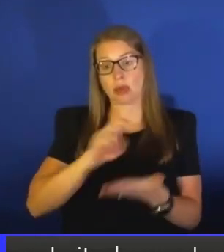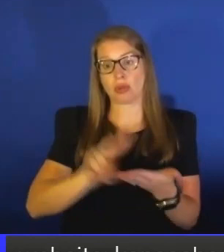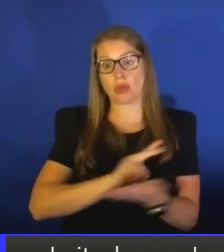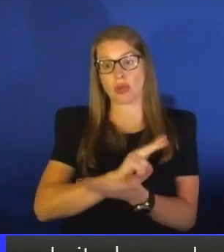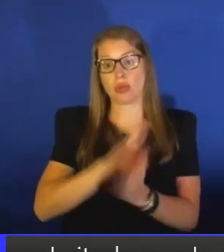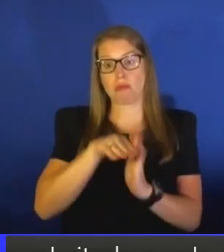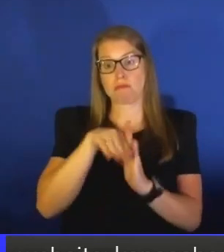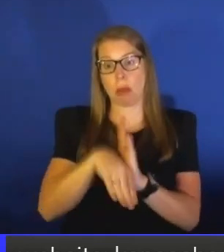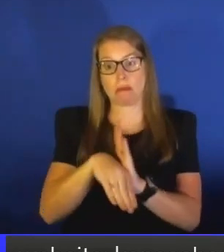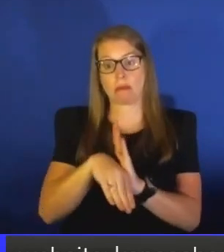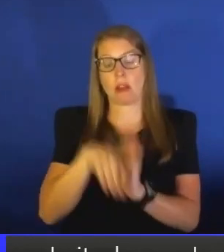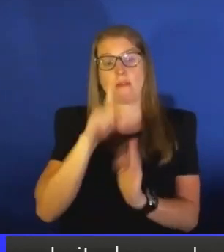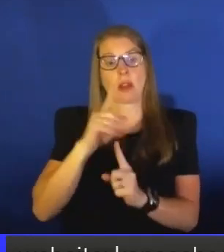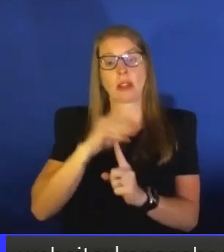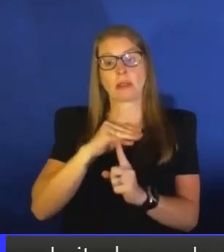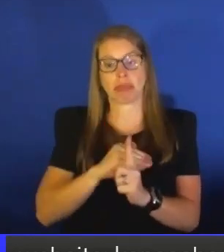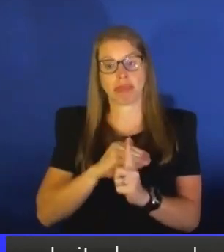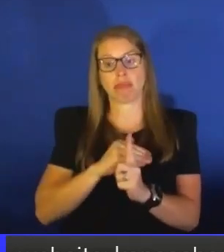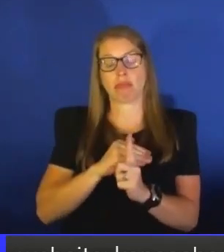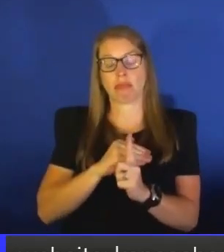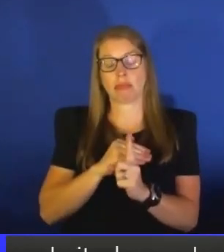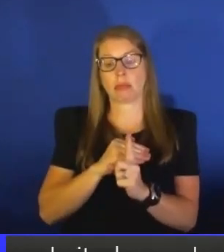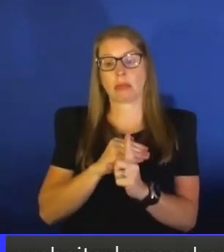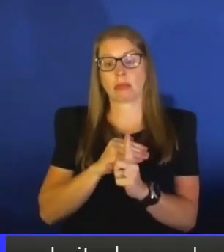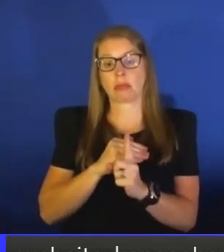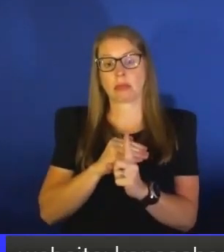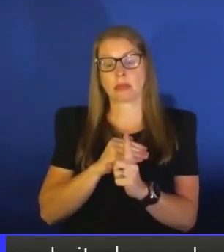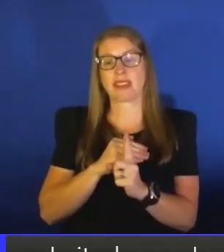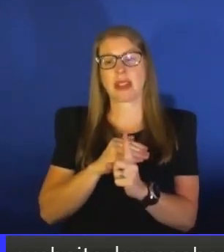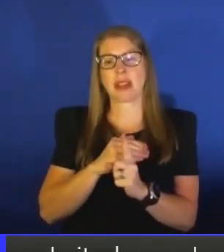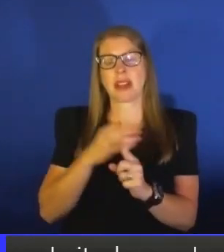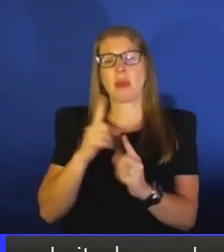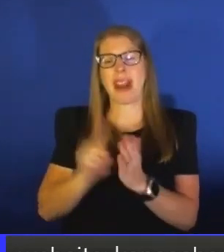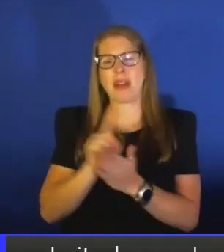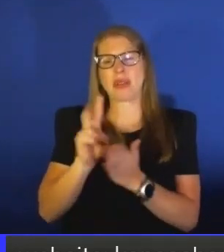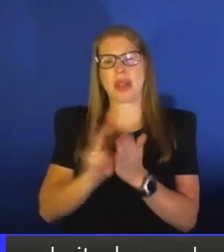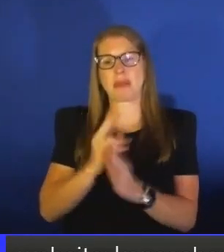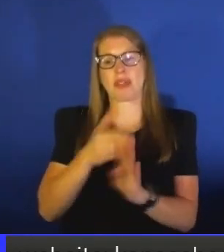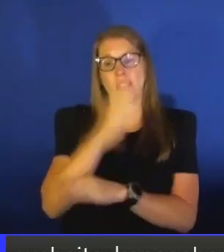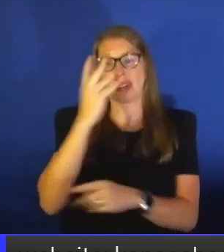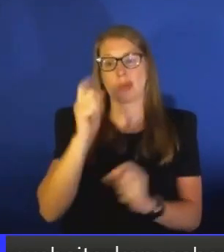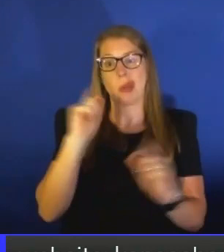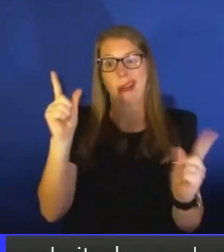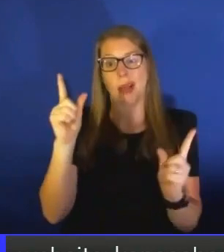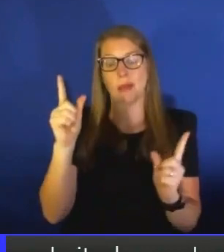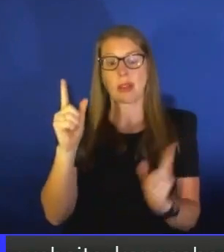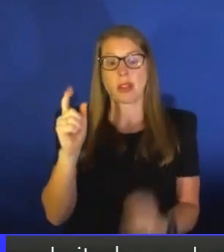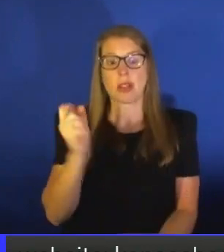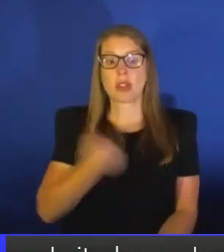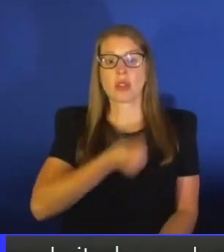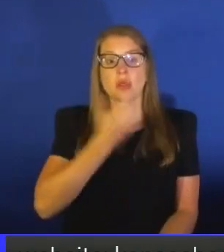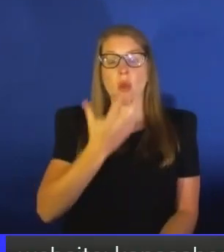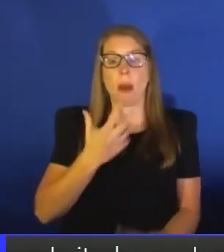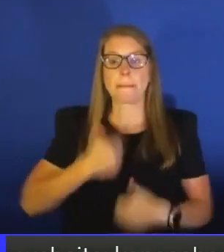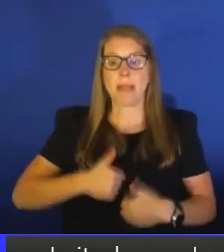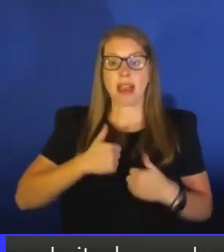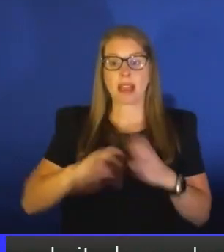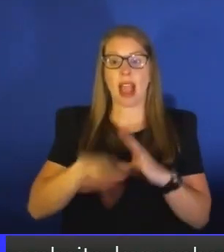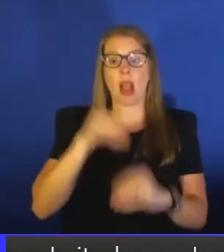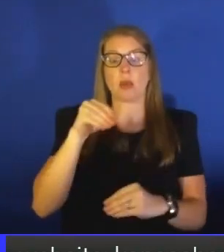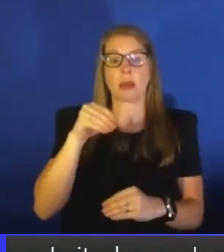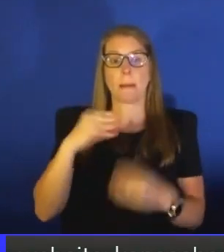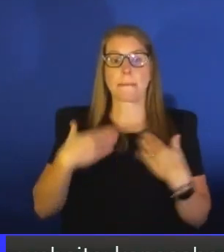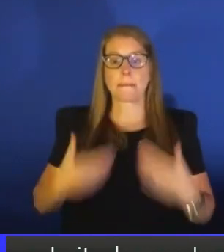night. That's why that was the old teaching about getting to a warm bath, so it heats your body up. You get out of the bath and your body temperature